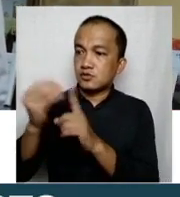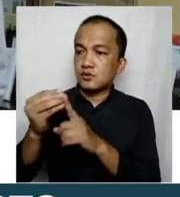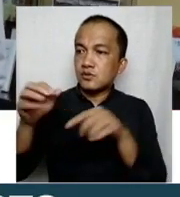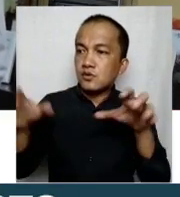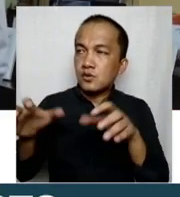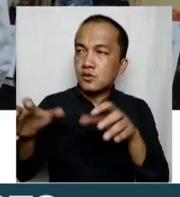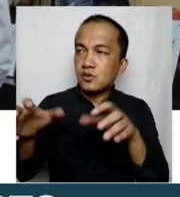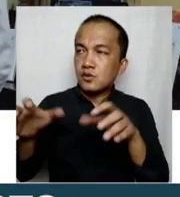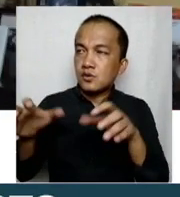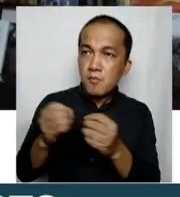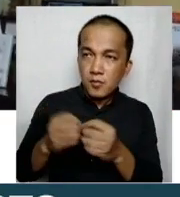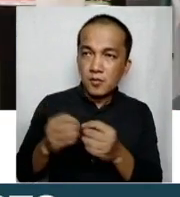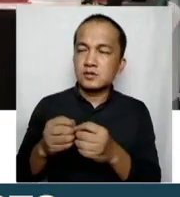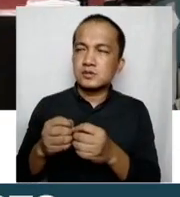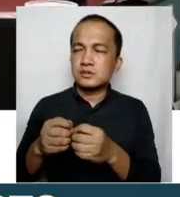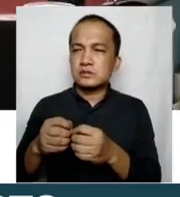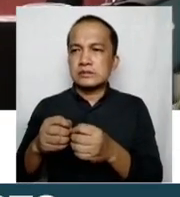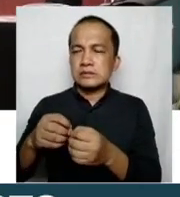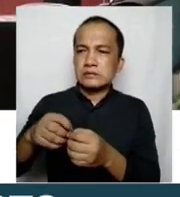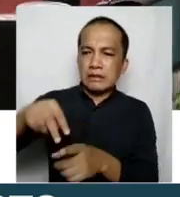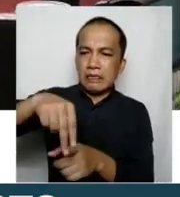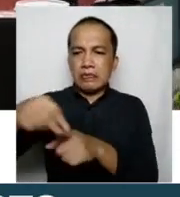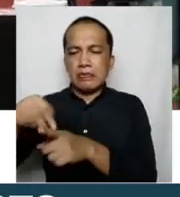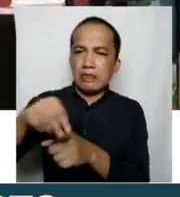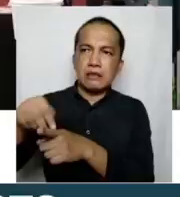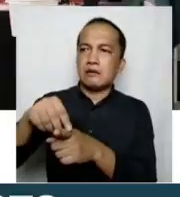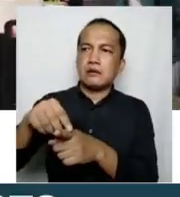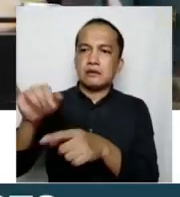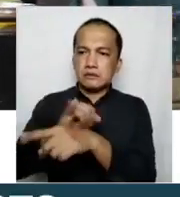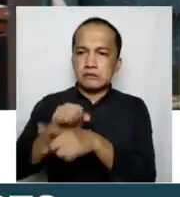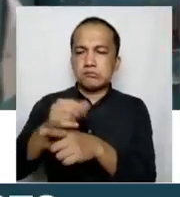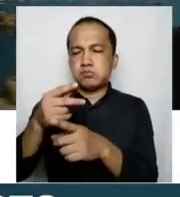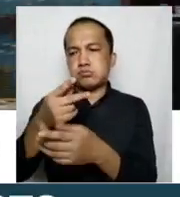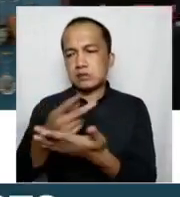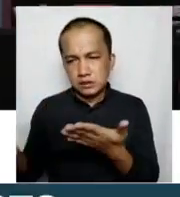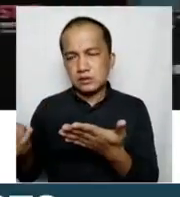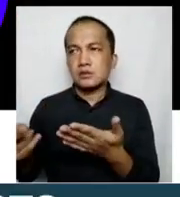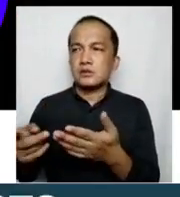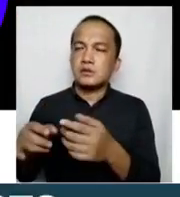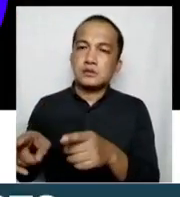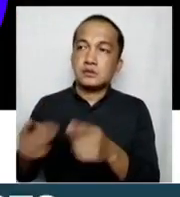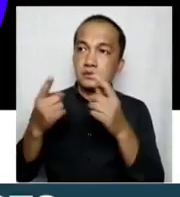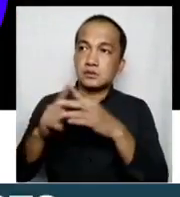more precarious industries that there are here as well. And nung nag-start